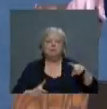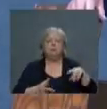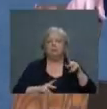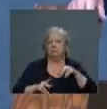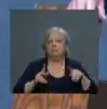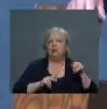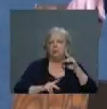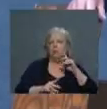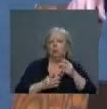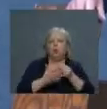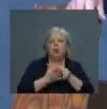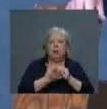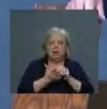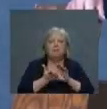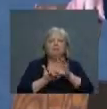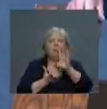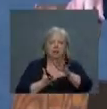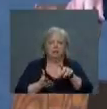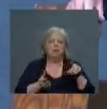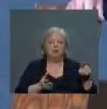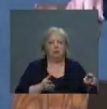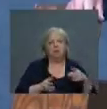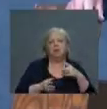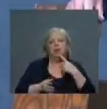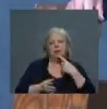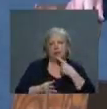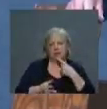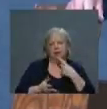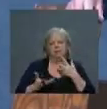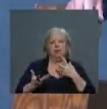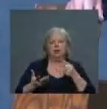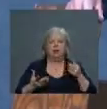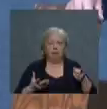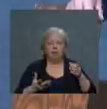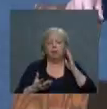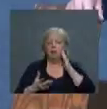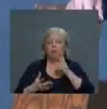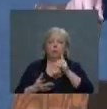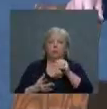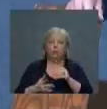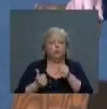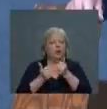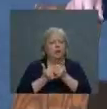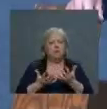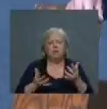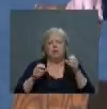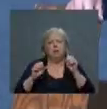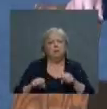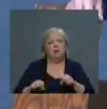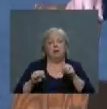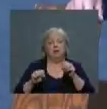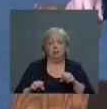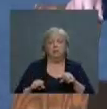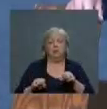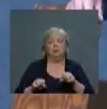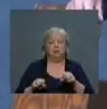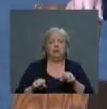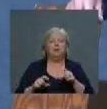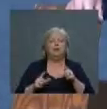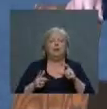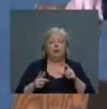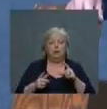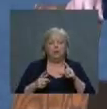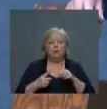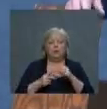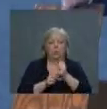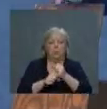they're going to make the investment that they've said they're going to make, and they will do everything that they possibly can to